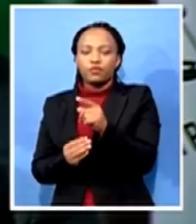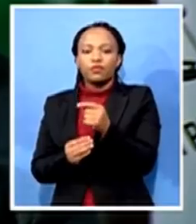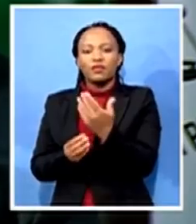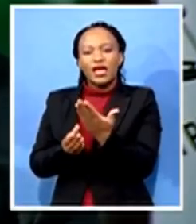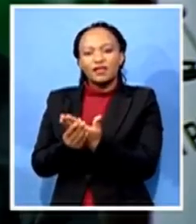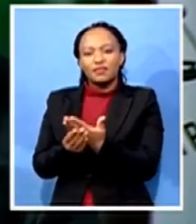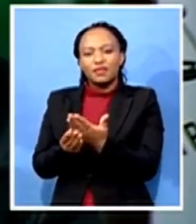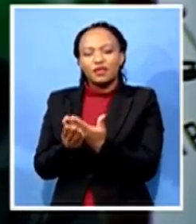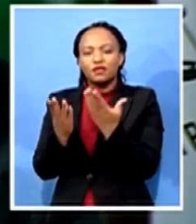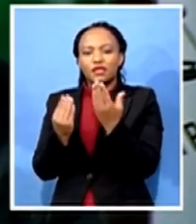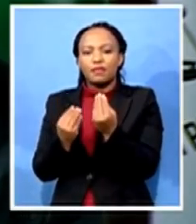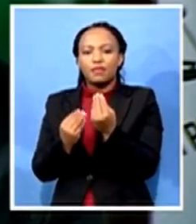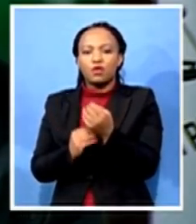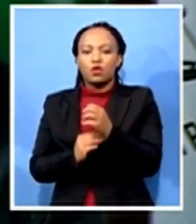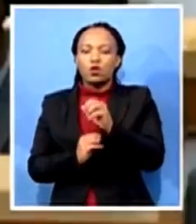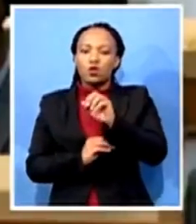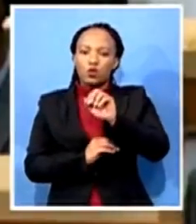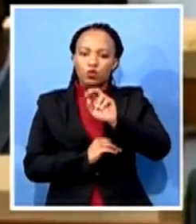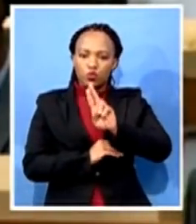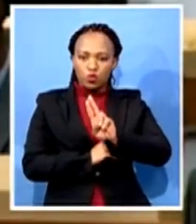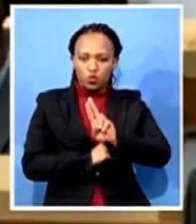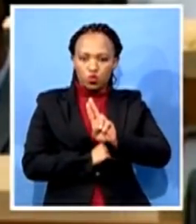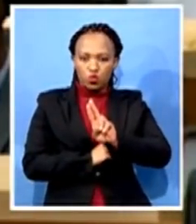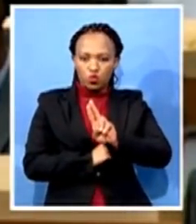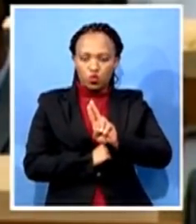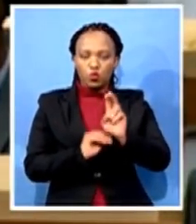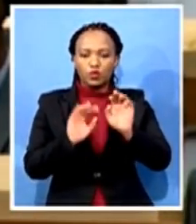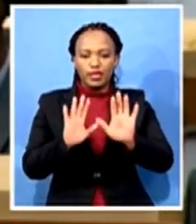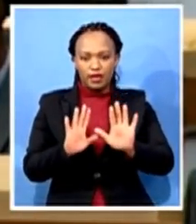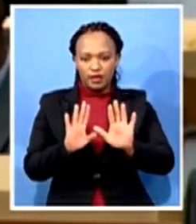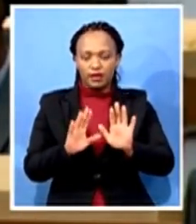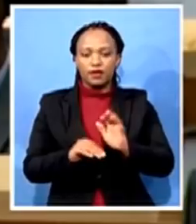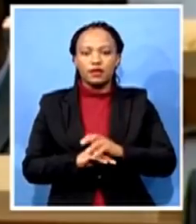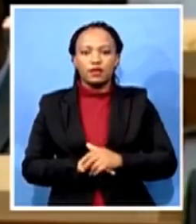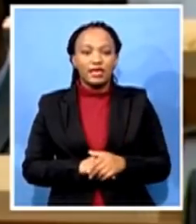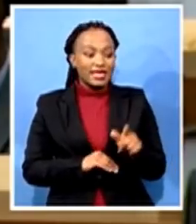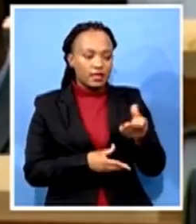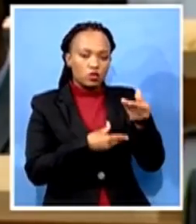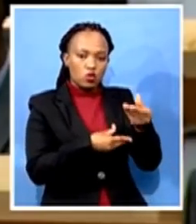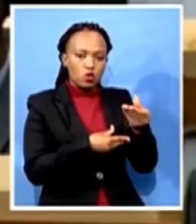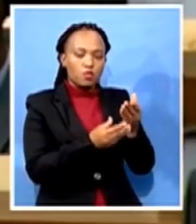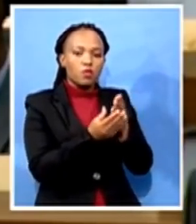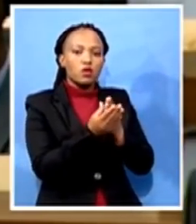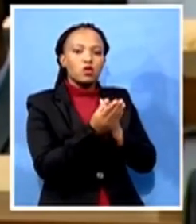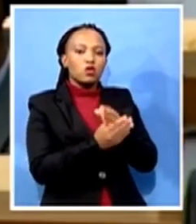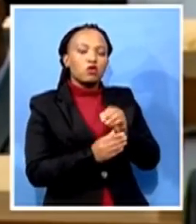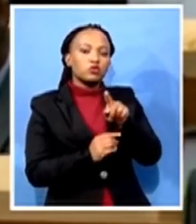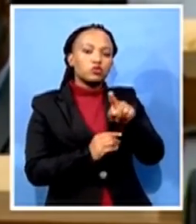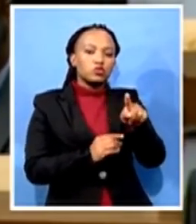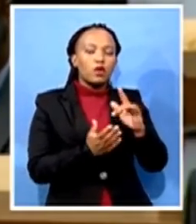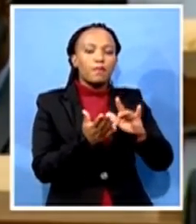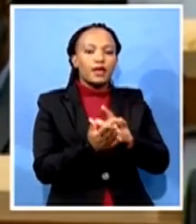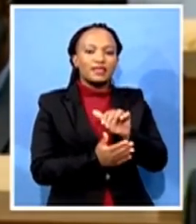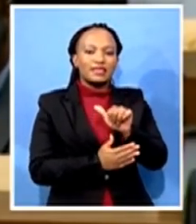UU 10. That's the document that goes through to page 622. Yes. The questions and answers.